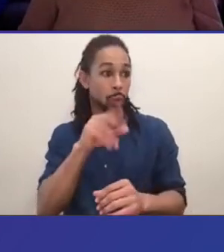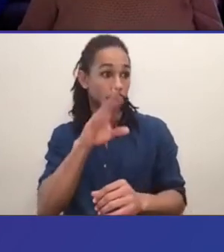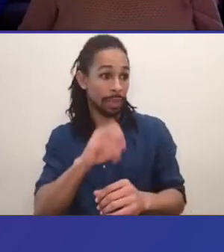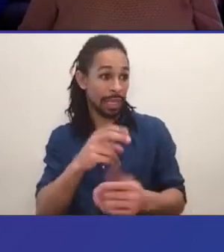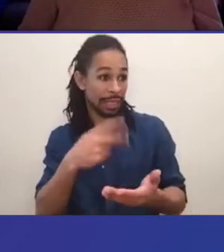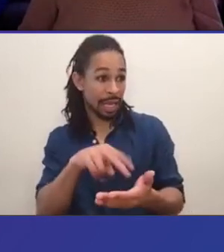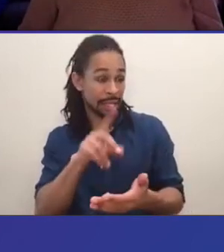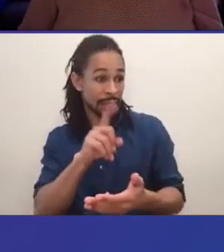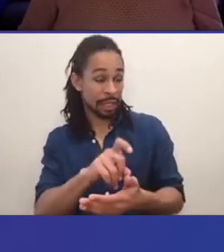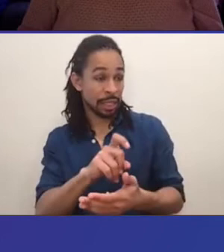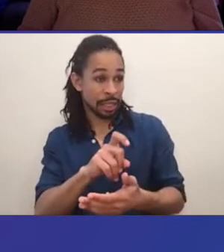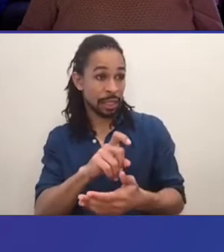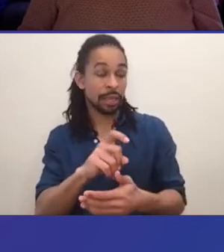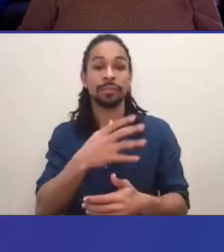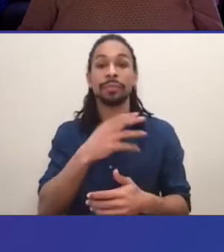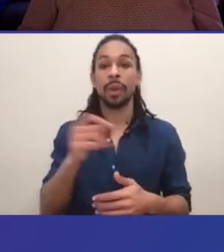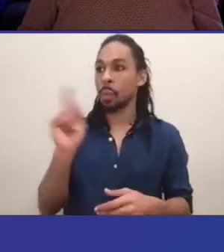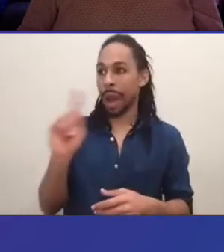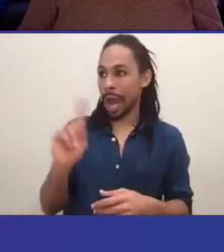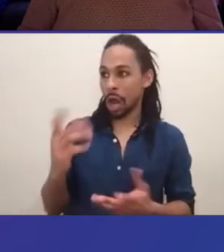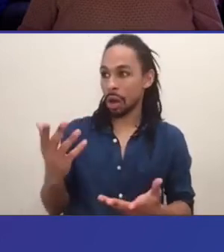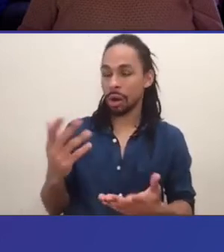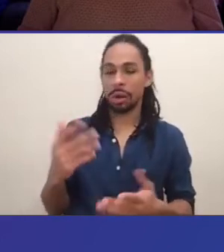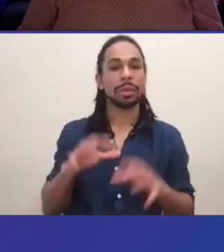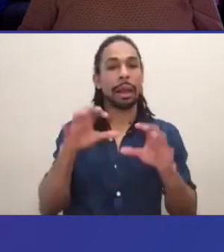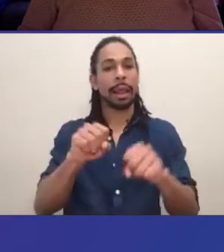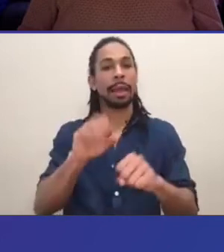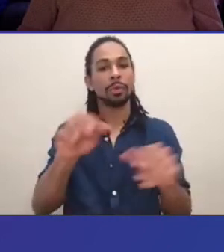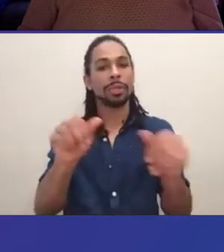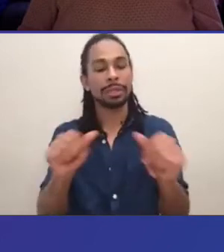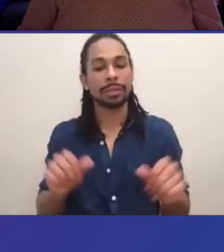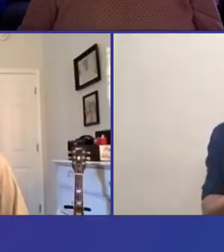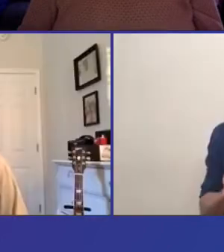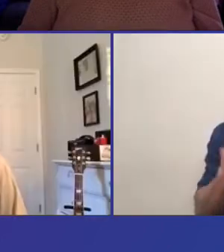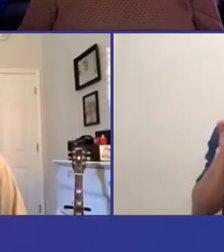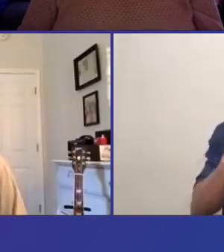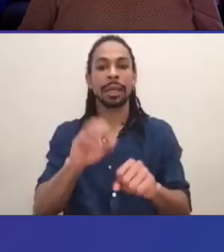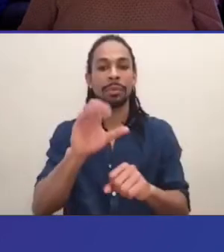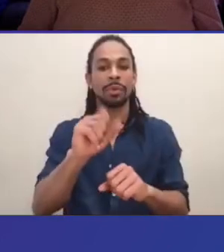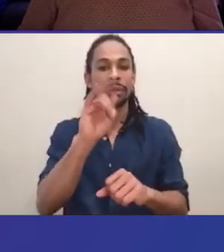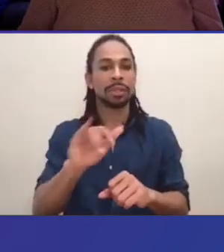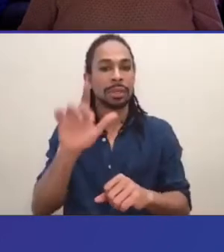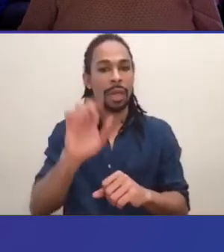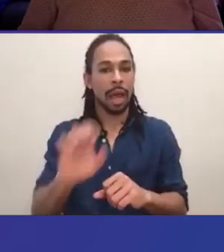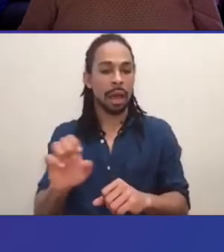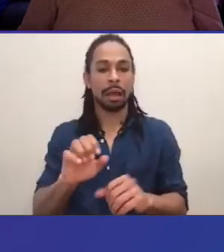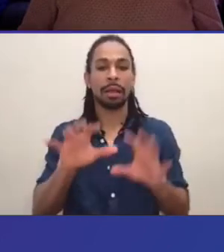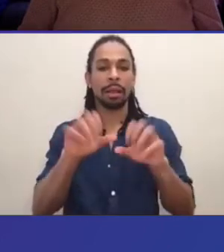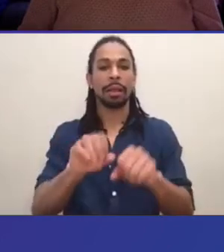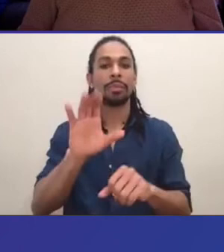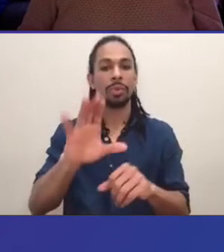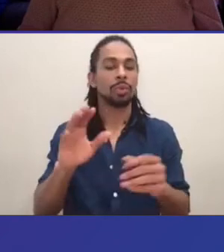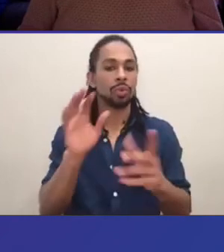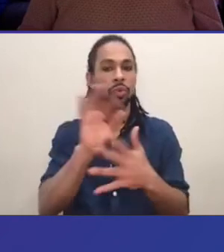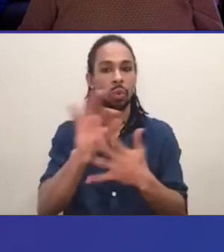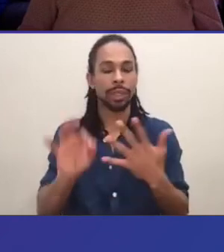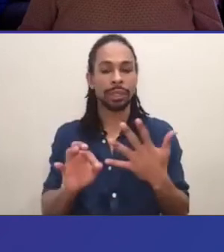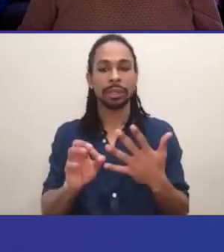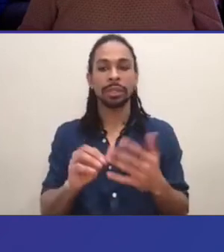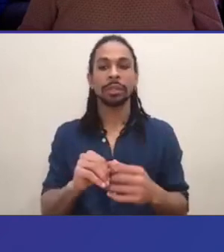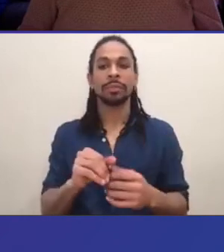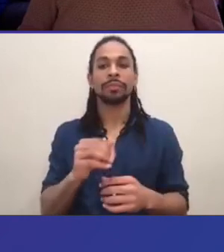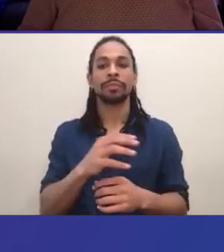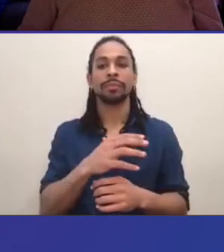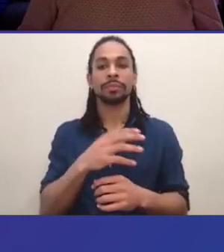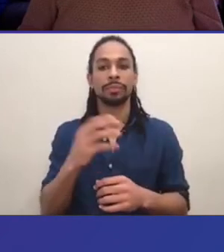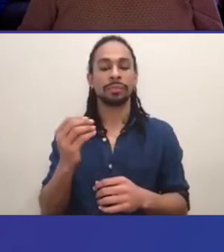be dancing? You know, claiming your space, claiming your style, claiming your choice. We also said, and you